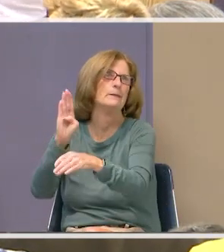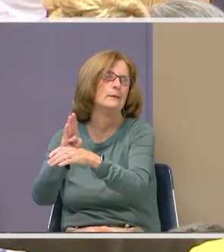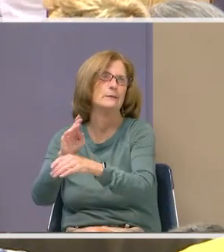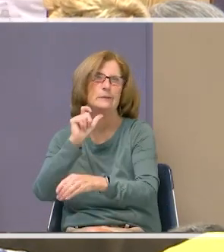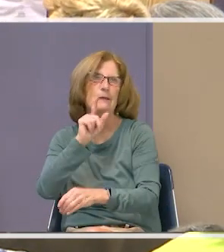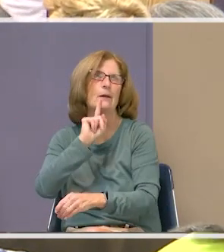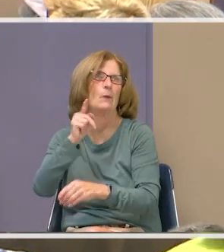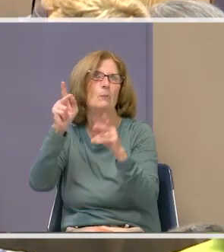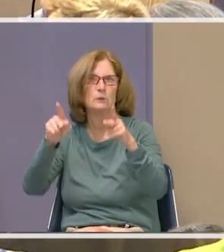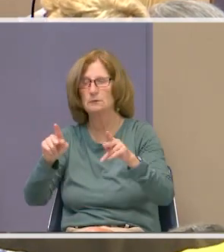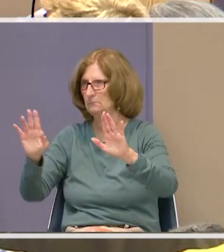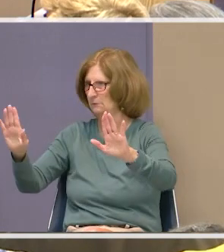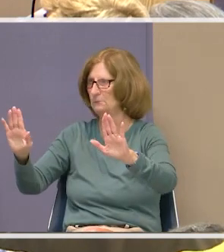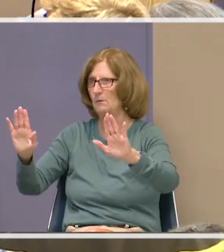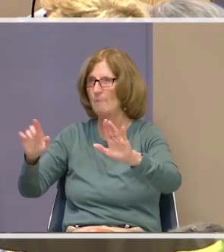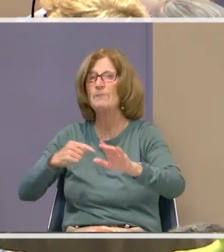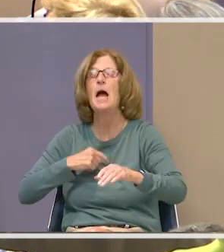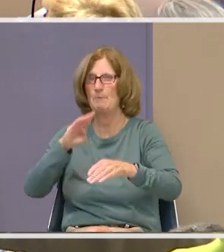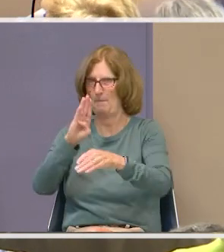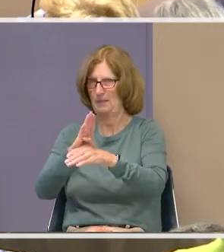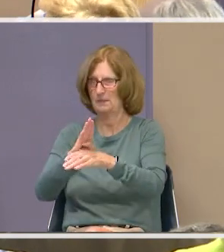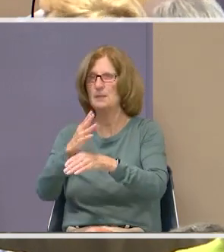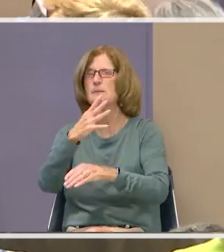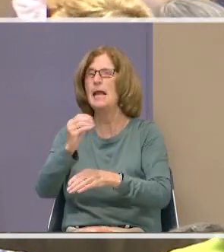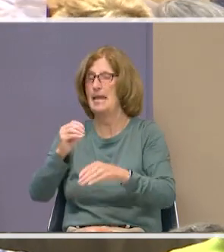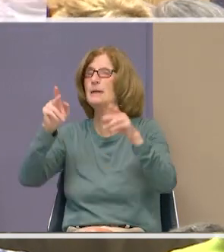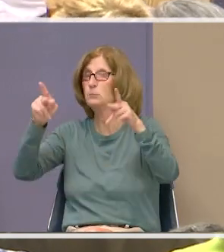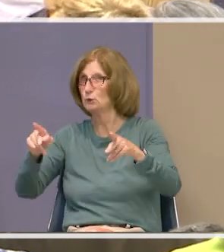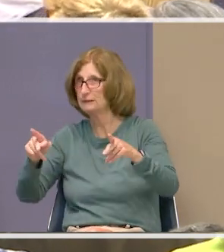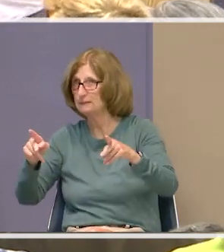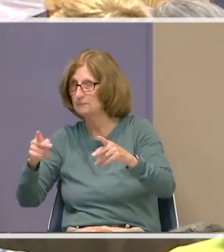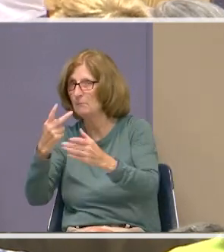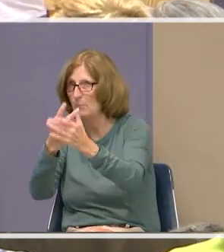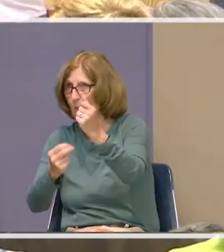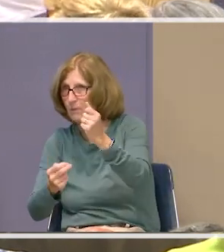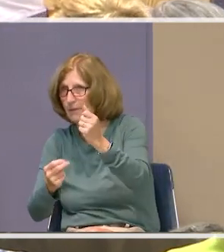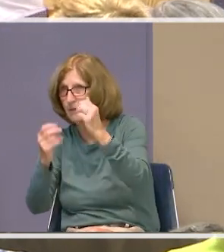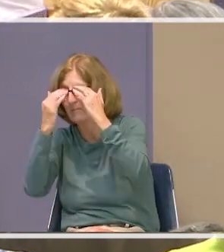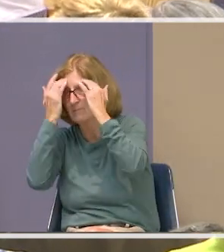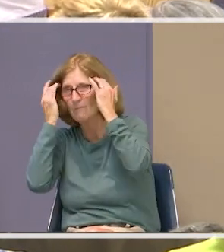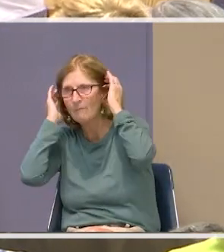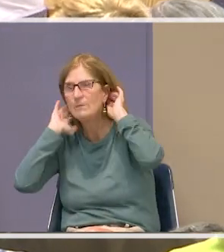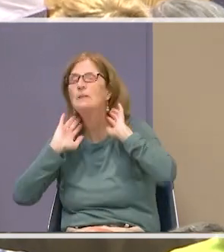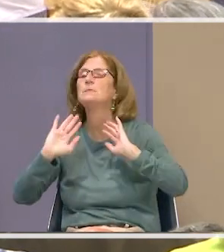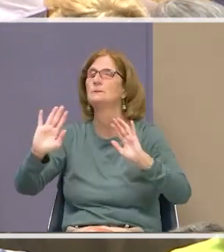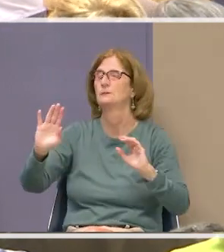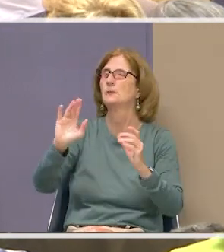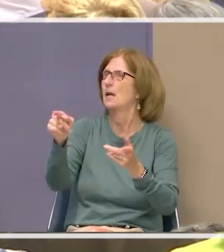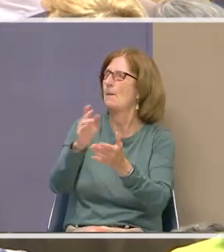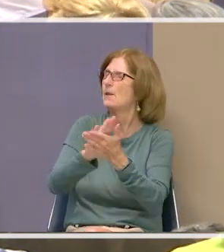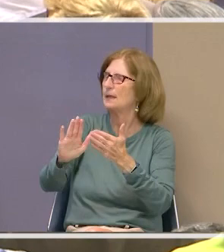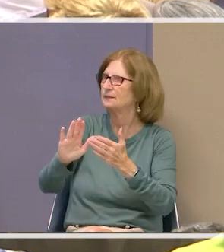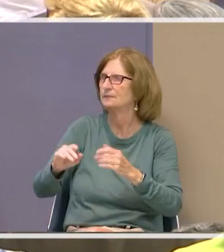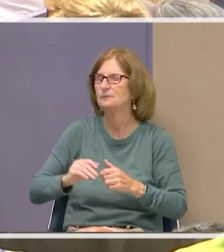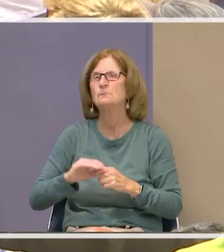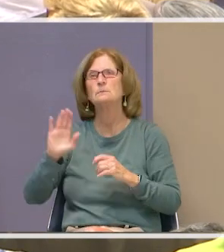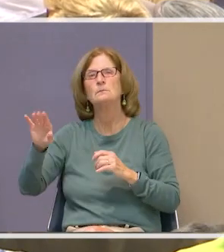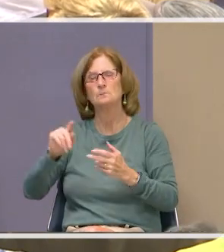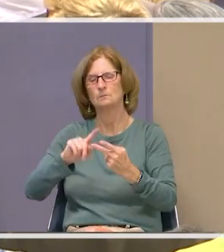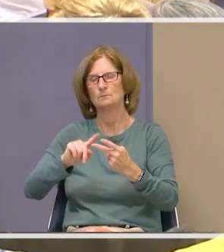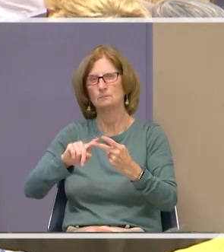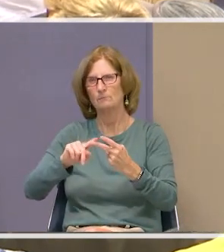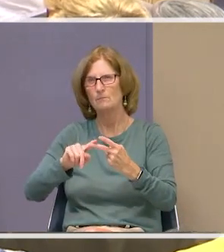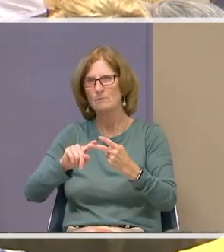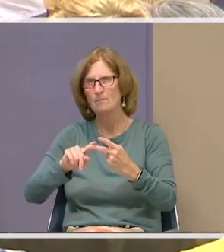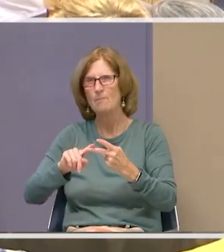business. I am business. It's not happening. Okay, well, all right. I'm not easily dismissed either. The other thing is